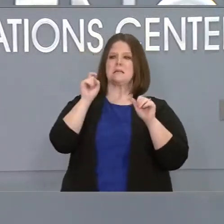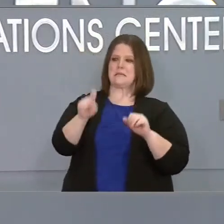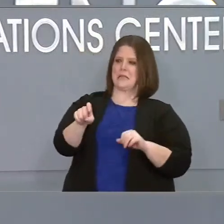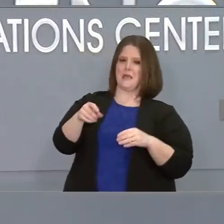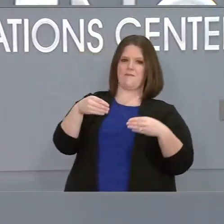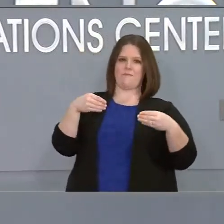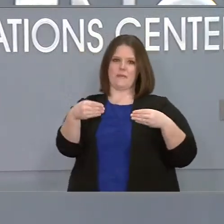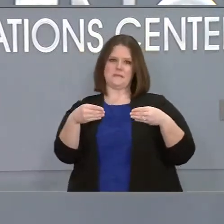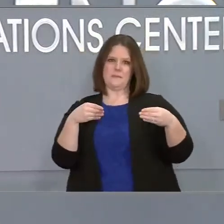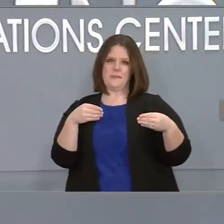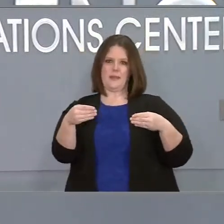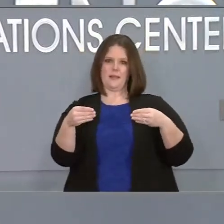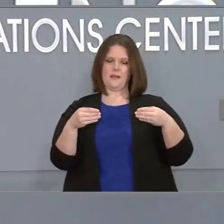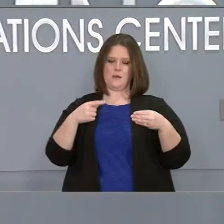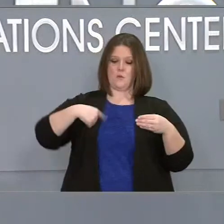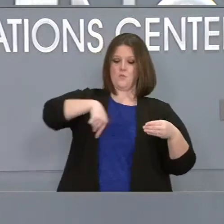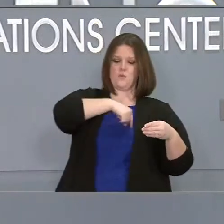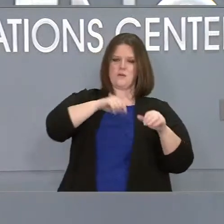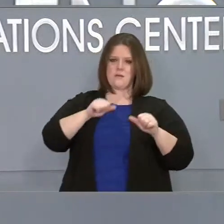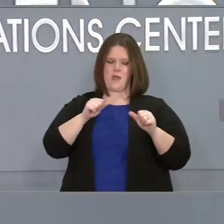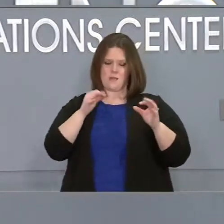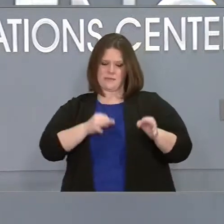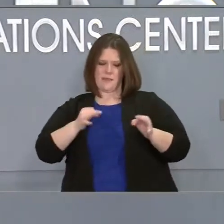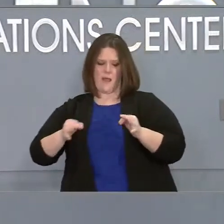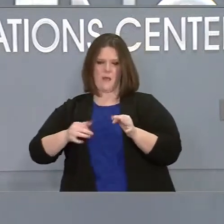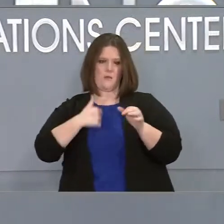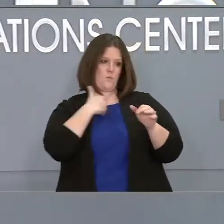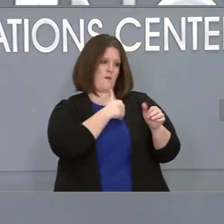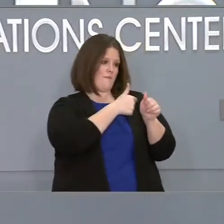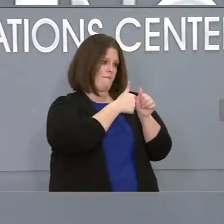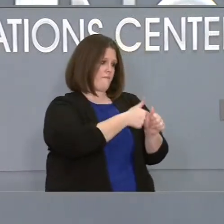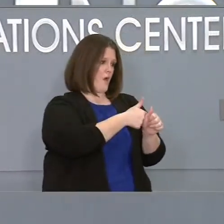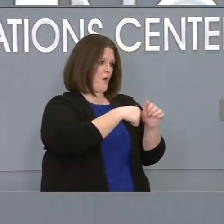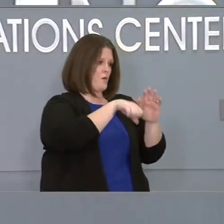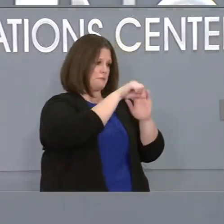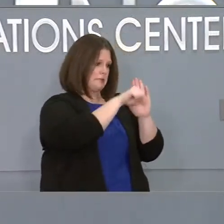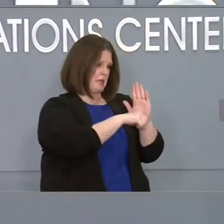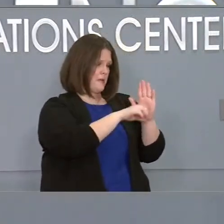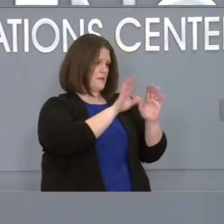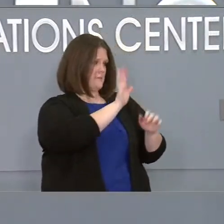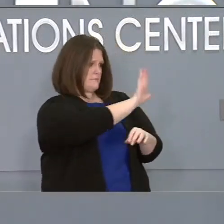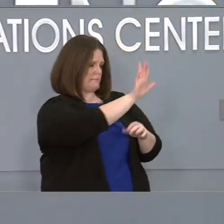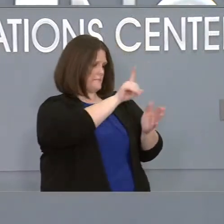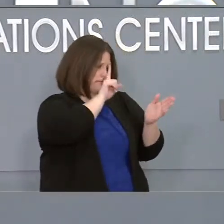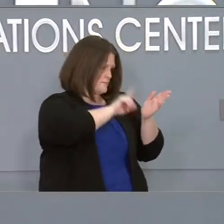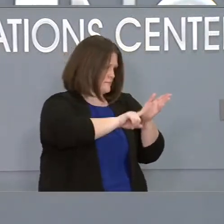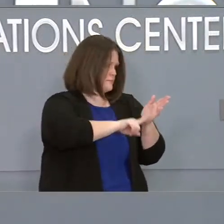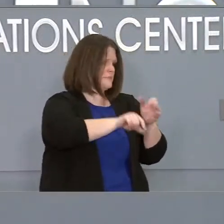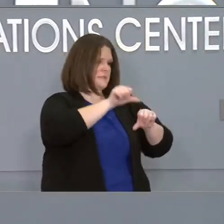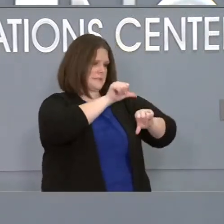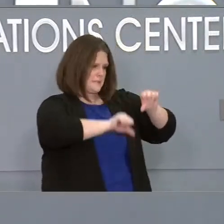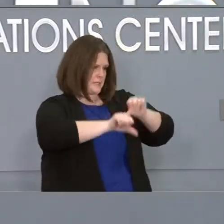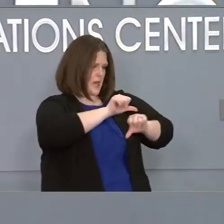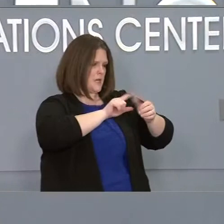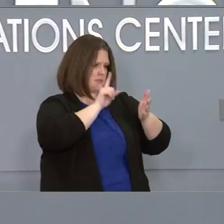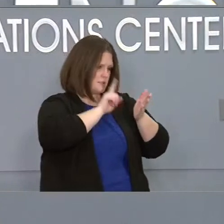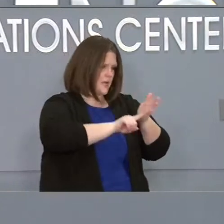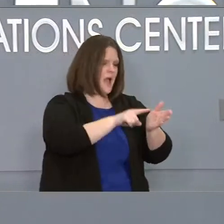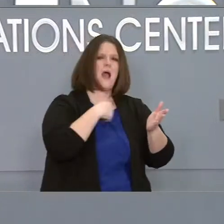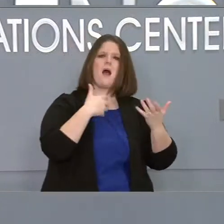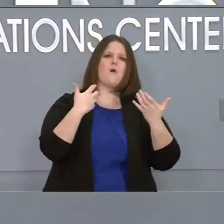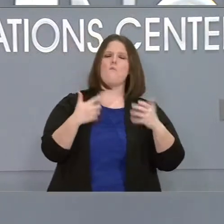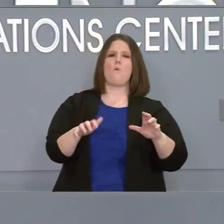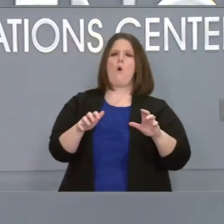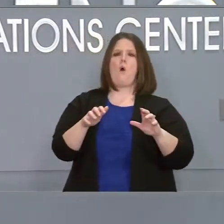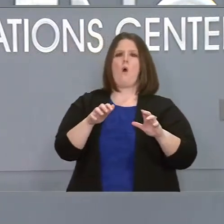make sure that we can make the decisions based on the science and data to protect all North Carolinians. So I know what I don't want to see is seeing an erosion